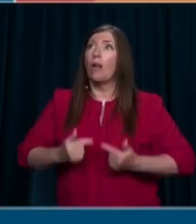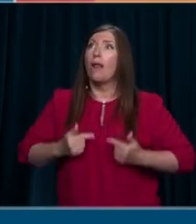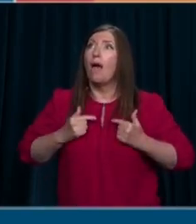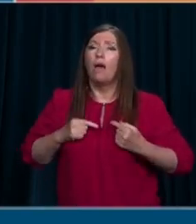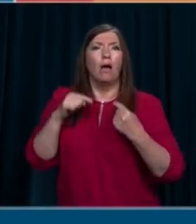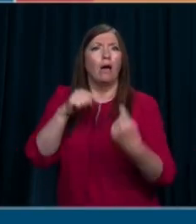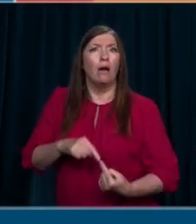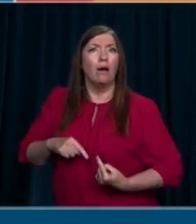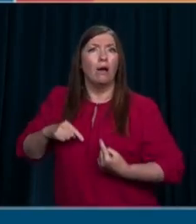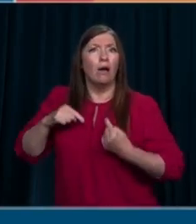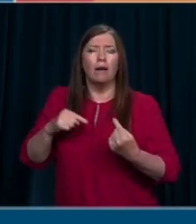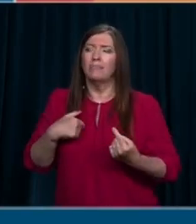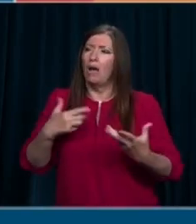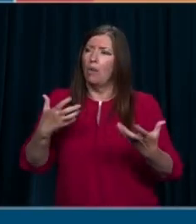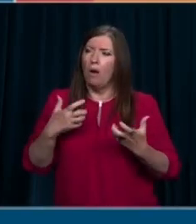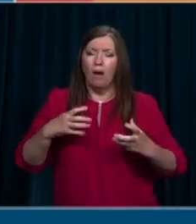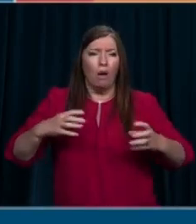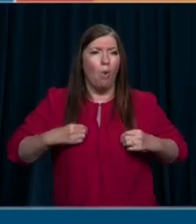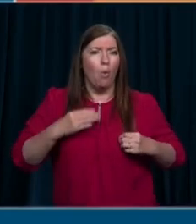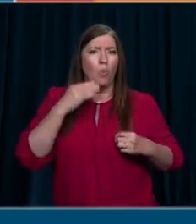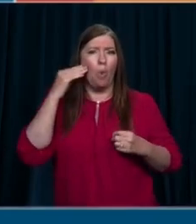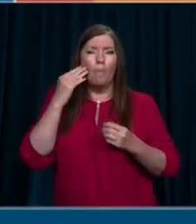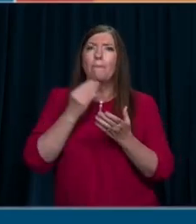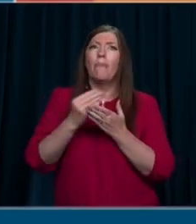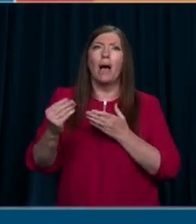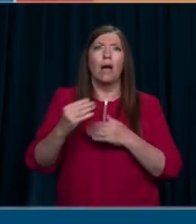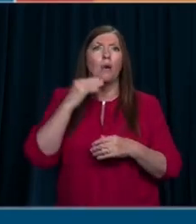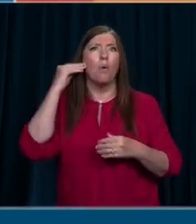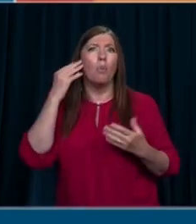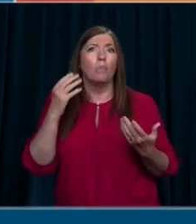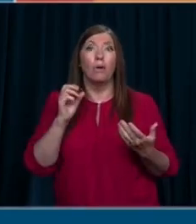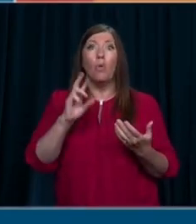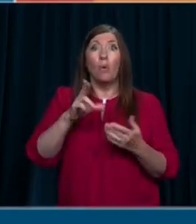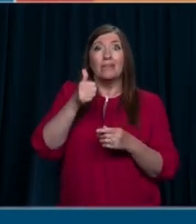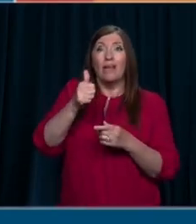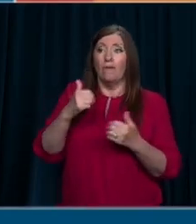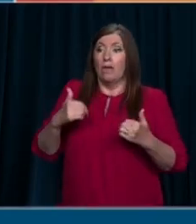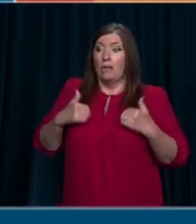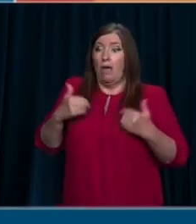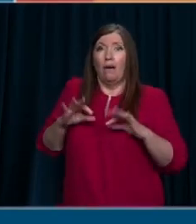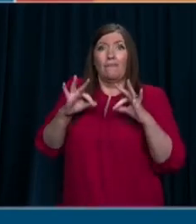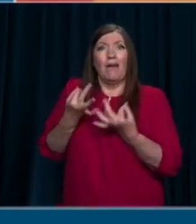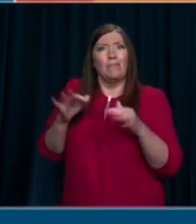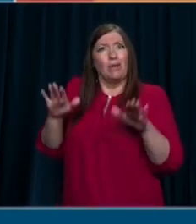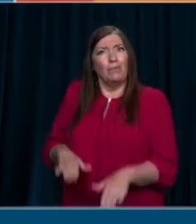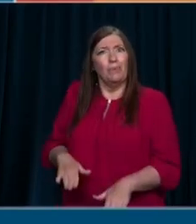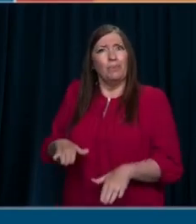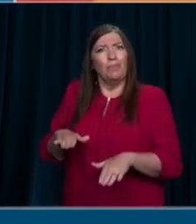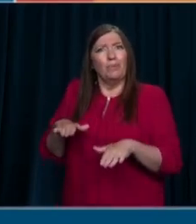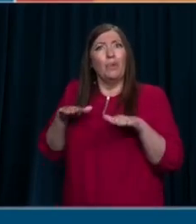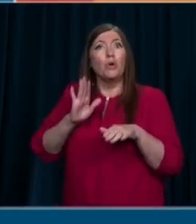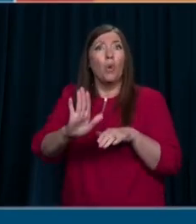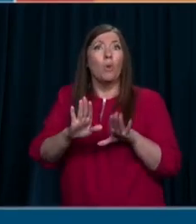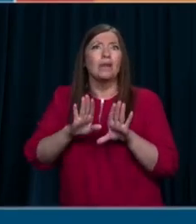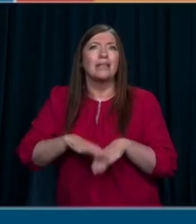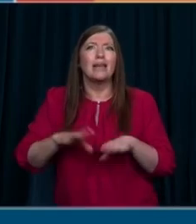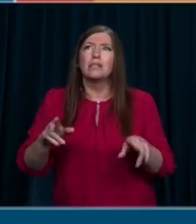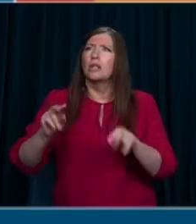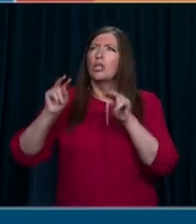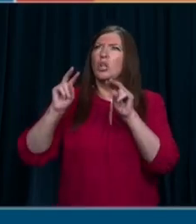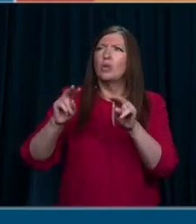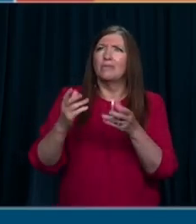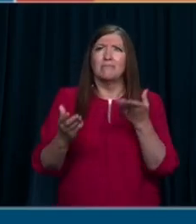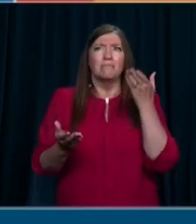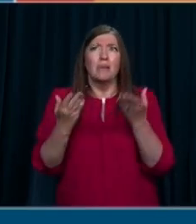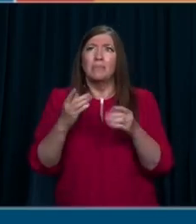of owning a home or purchasing a home, or you're a young family starting to raise your kids and looking at the prospect of not being able